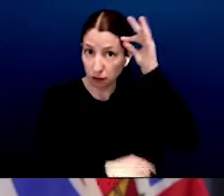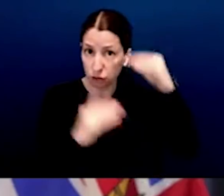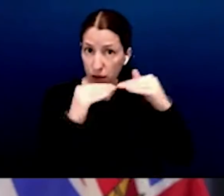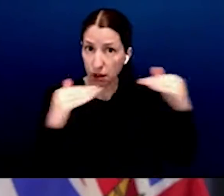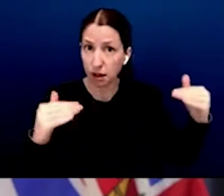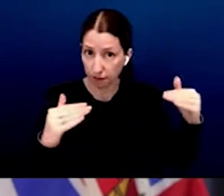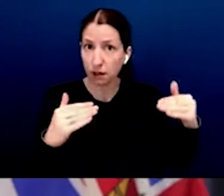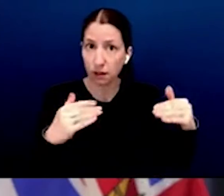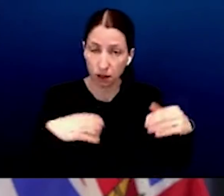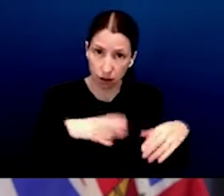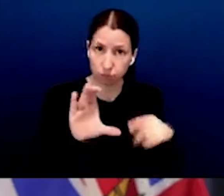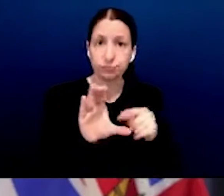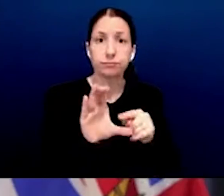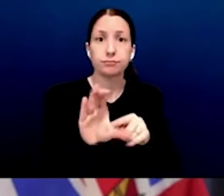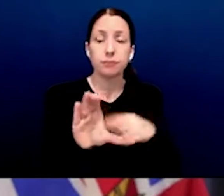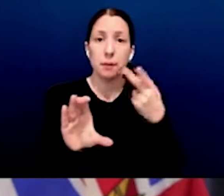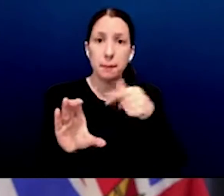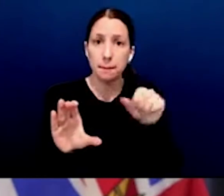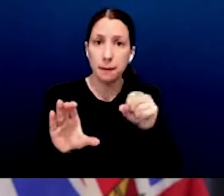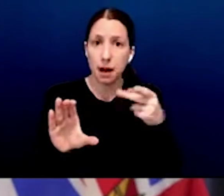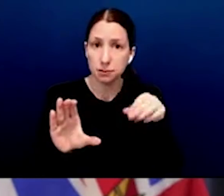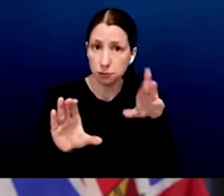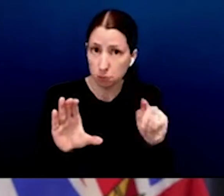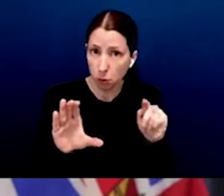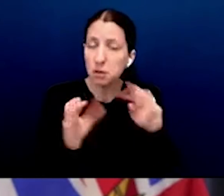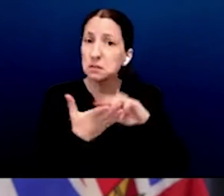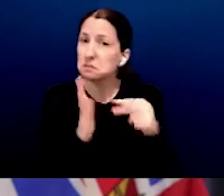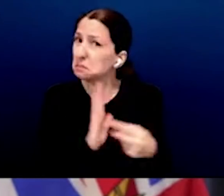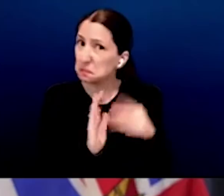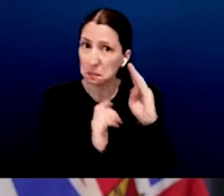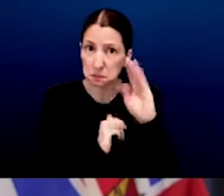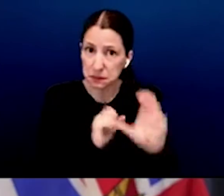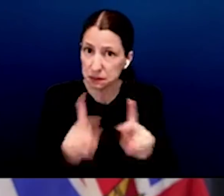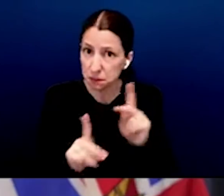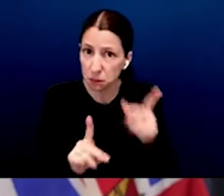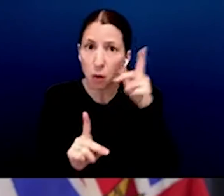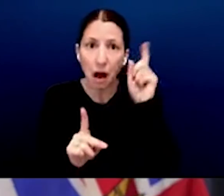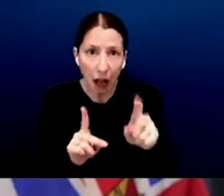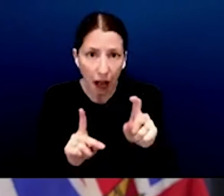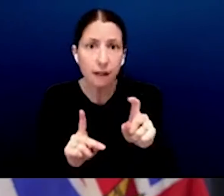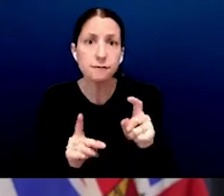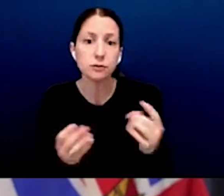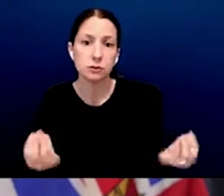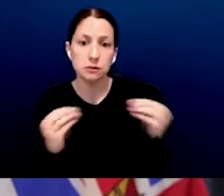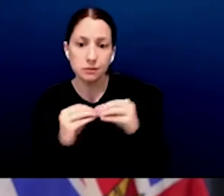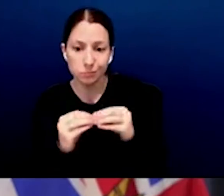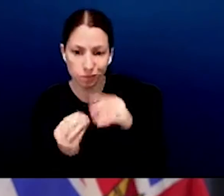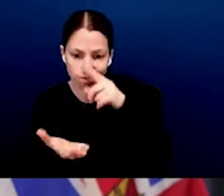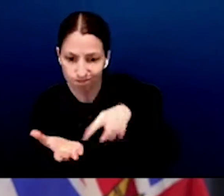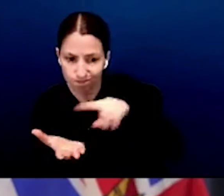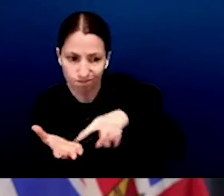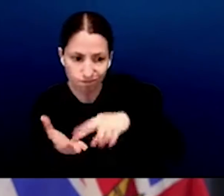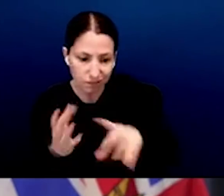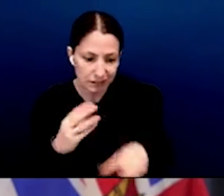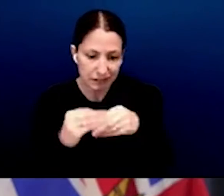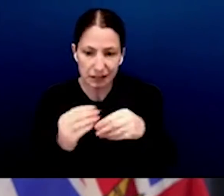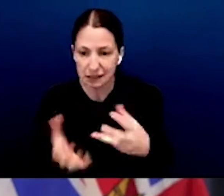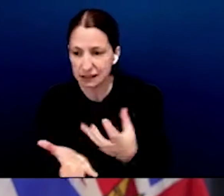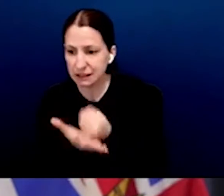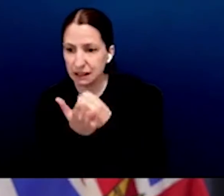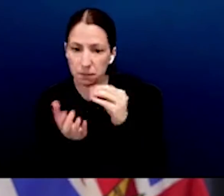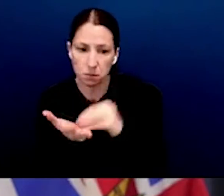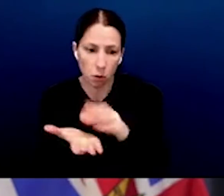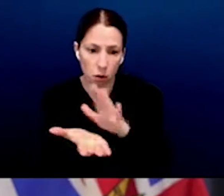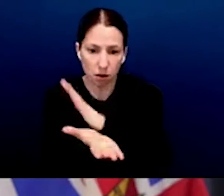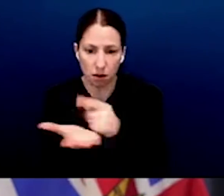be required to get additional documentation, or is BC going to do the work to make our